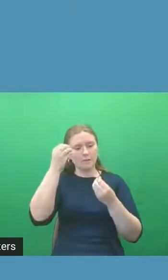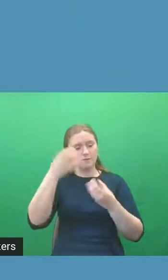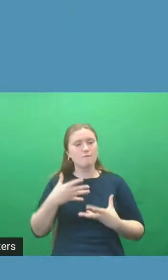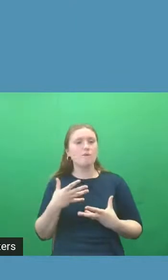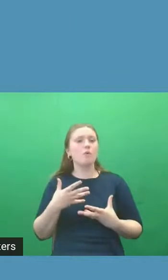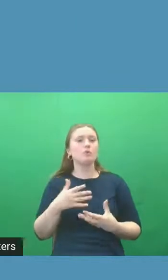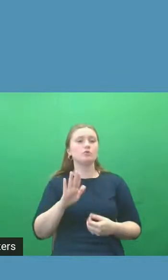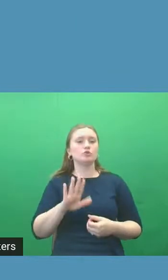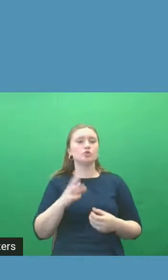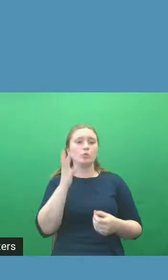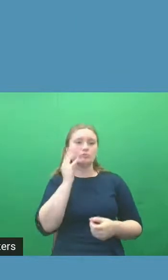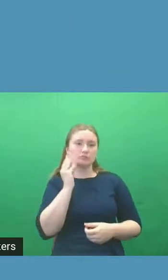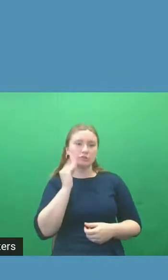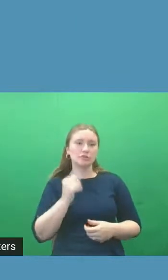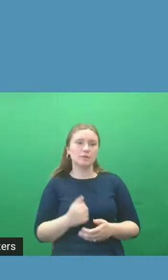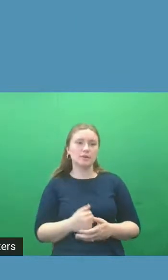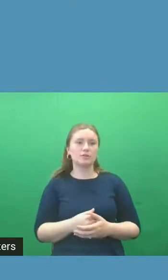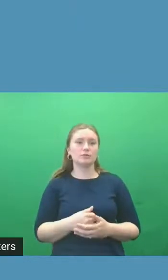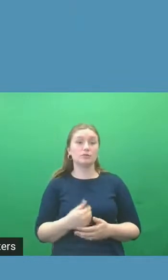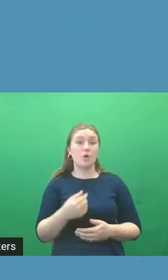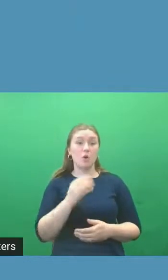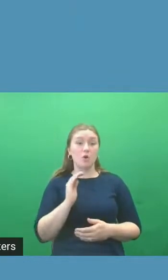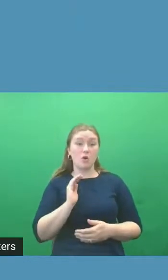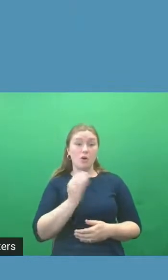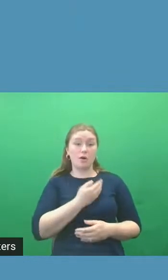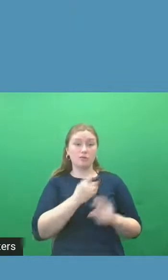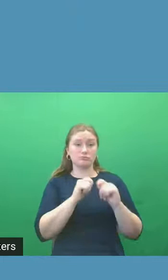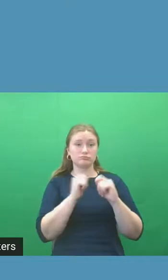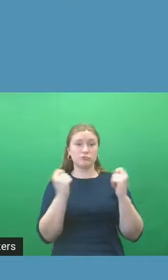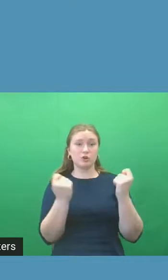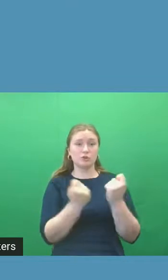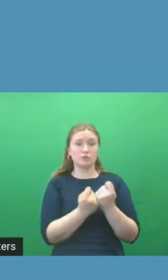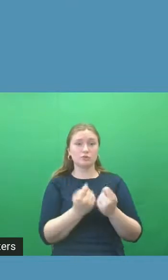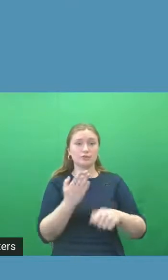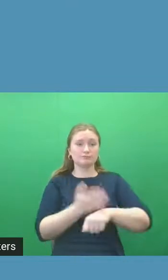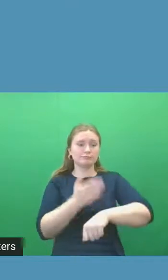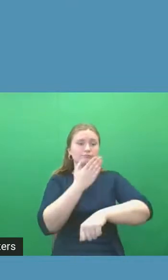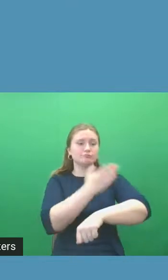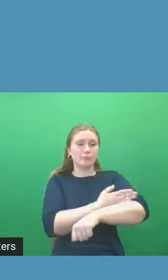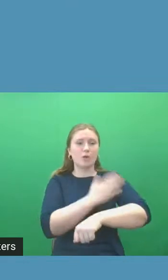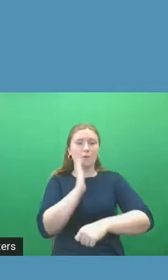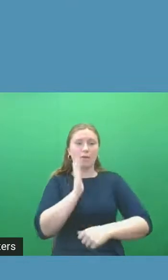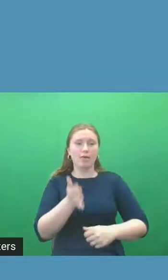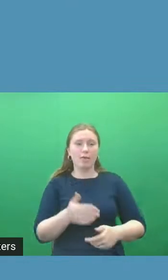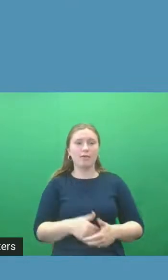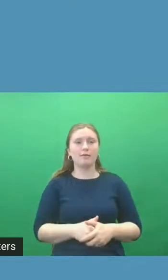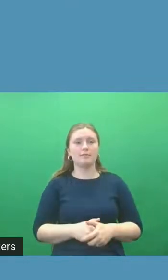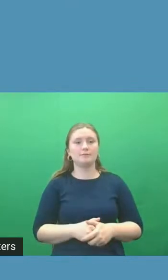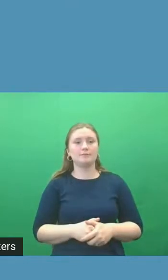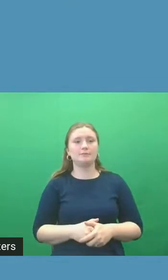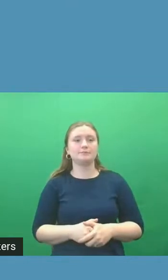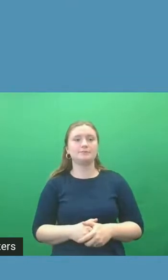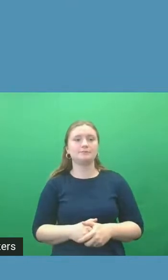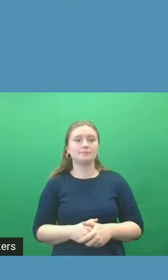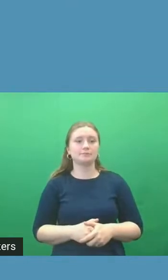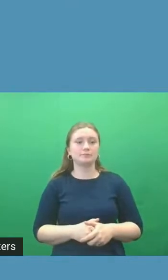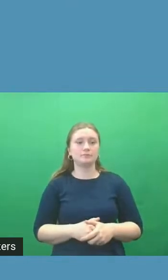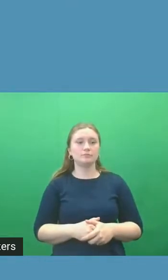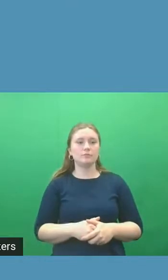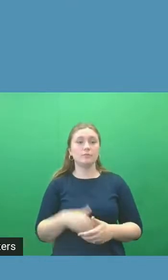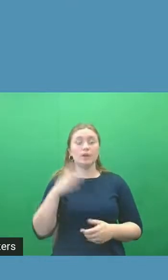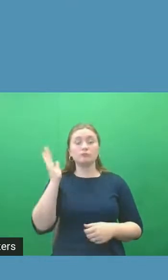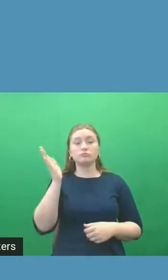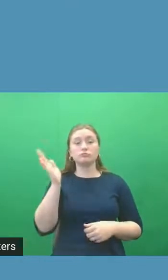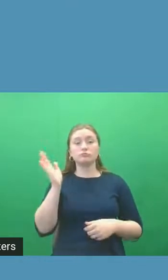work. We encourage you to pose questions to our presenters, which will be addressed at the end of the program after the presentation.